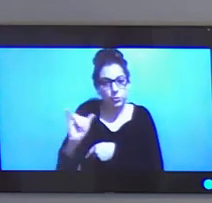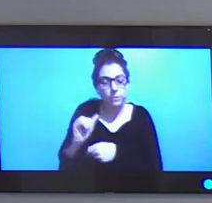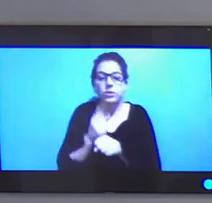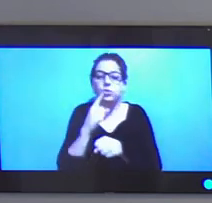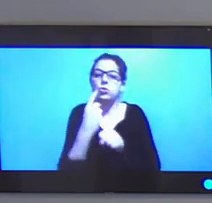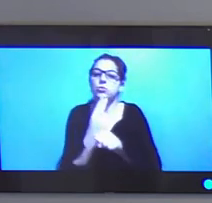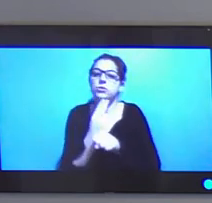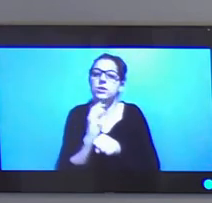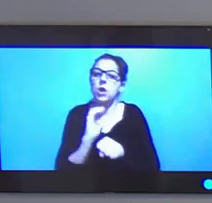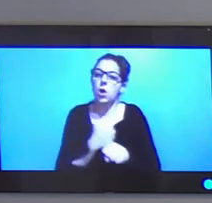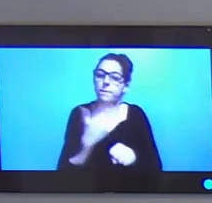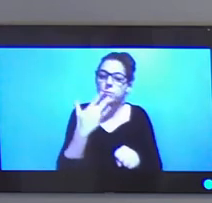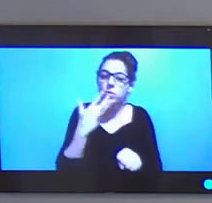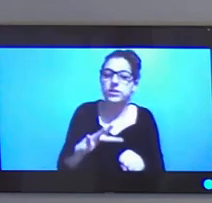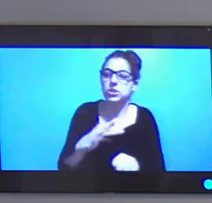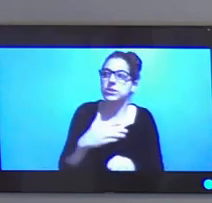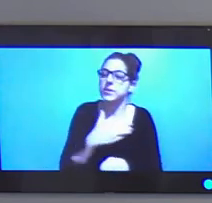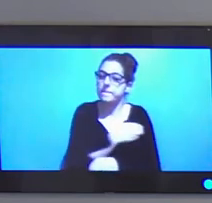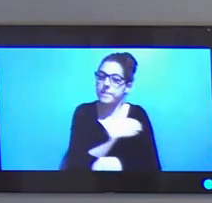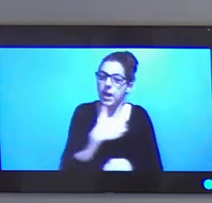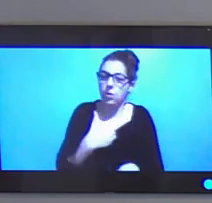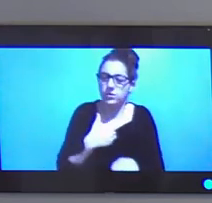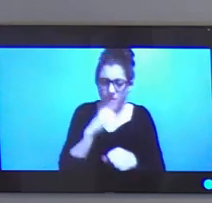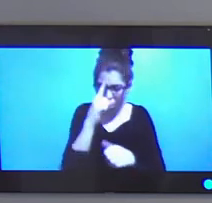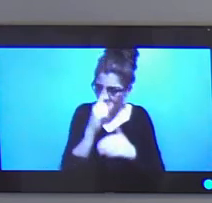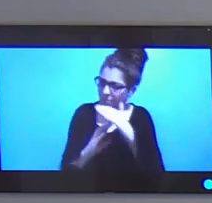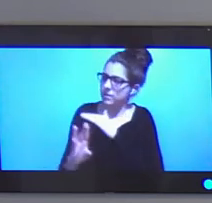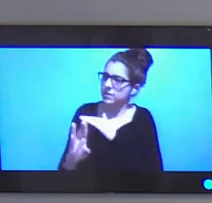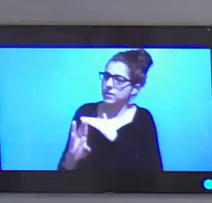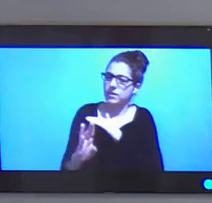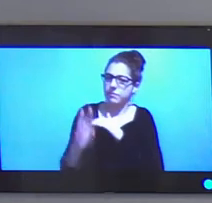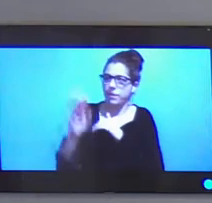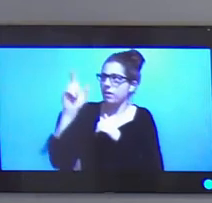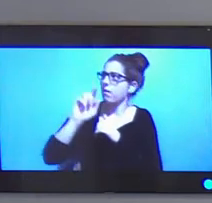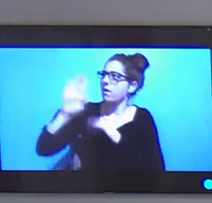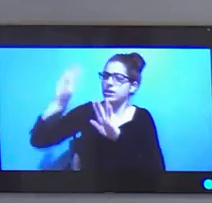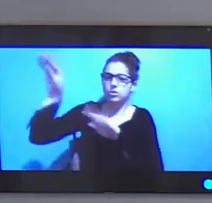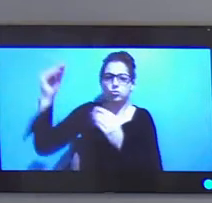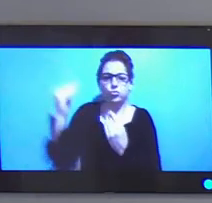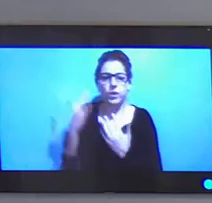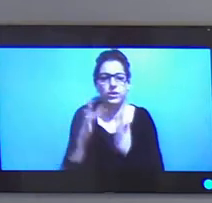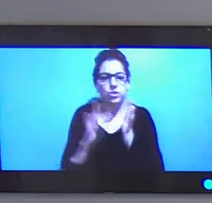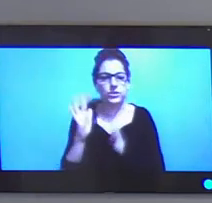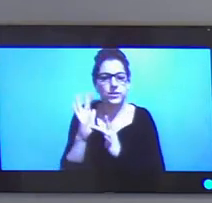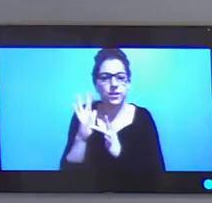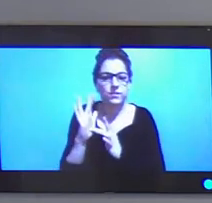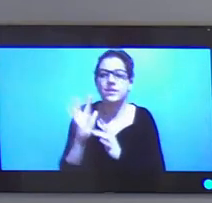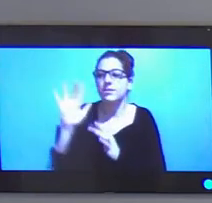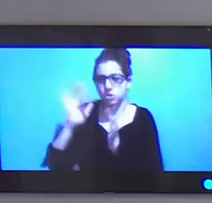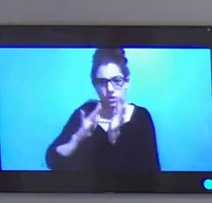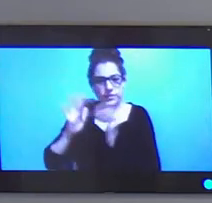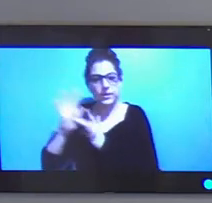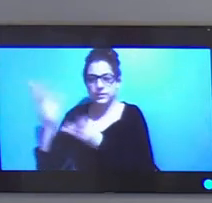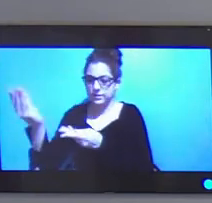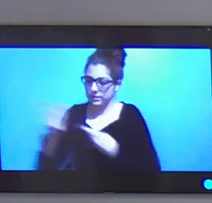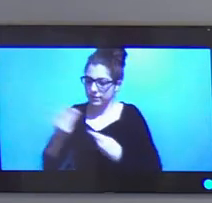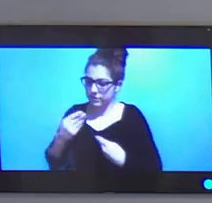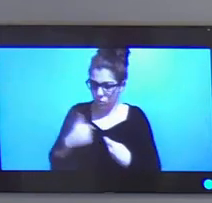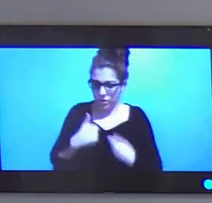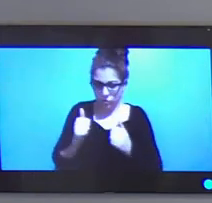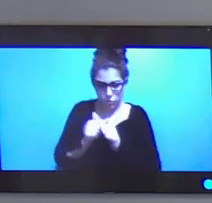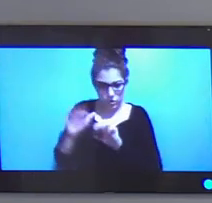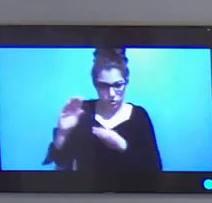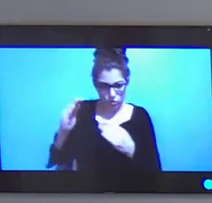privileges and powers in a humble way, by God's grace in Jesus, because that's how Jesus gives them to us. They're precious, aren't